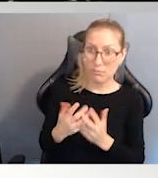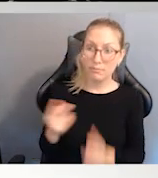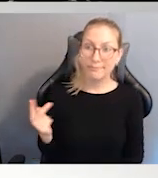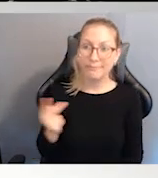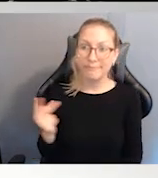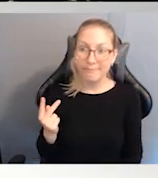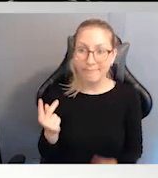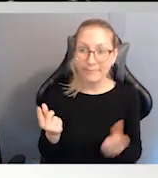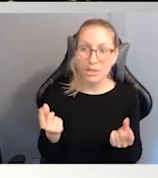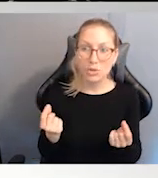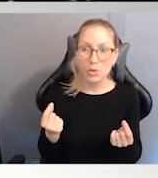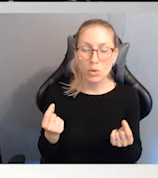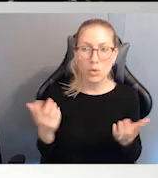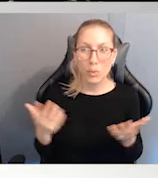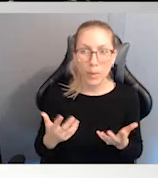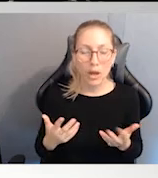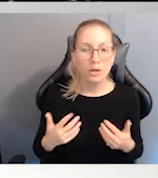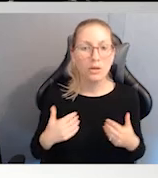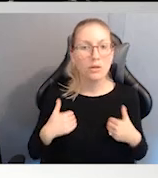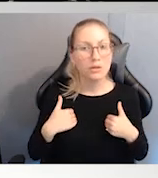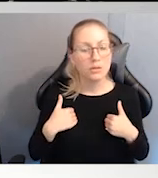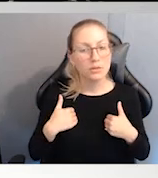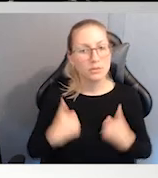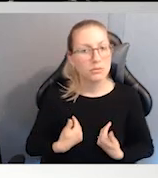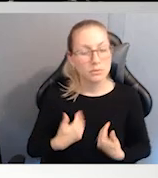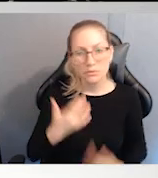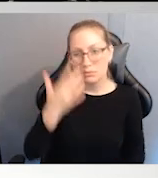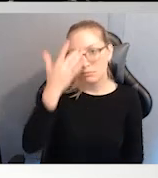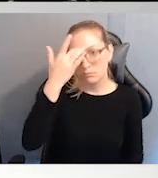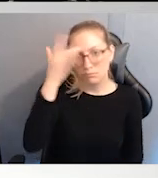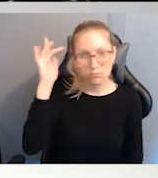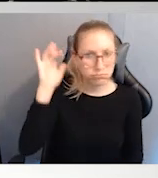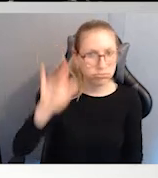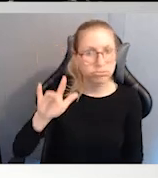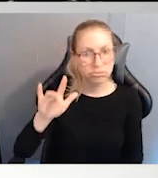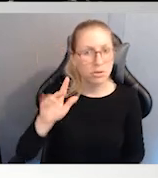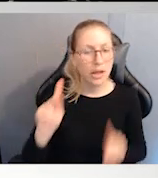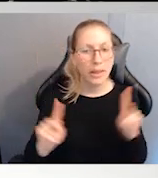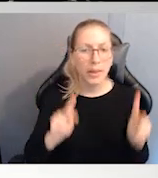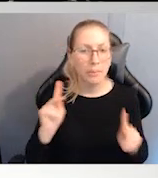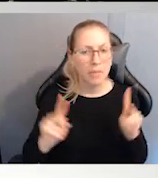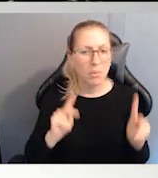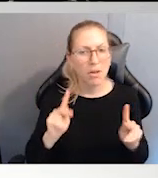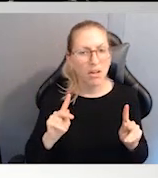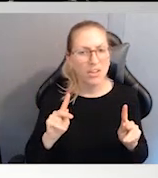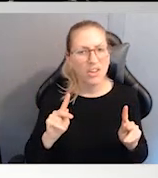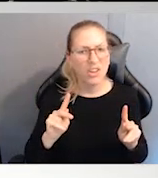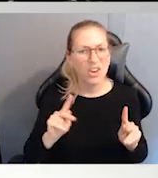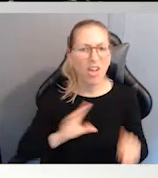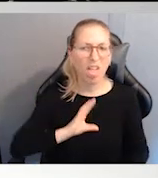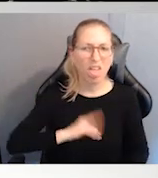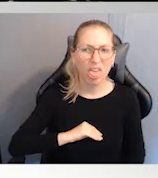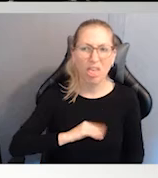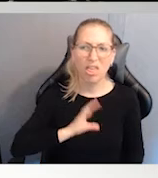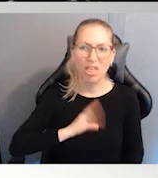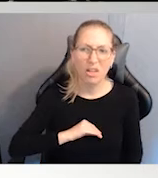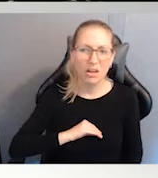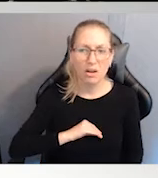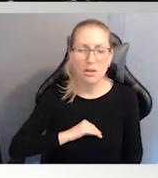were so tired of people putting us down. So our